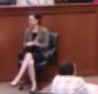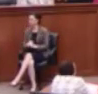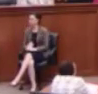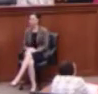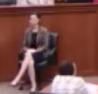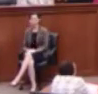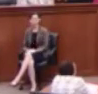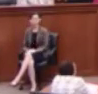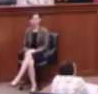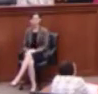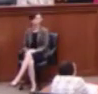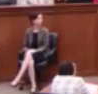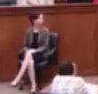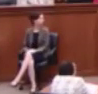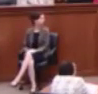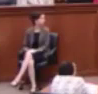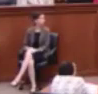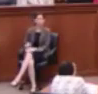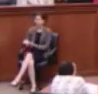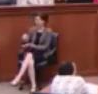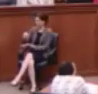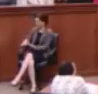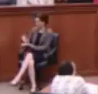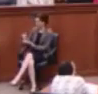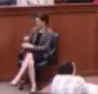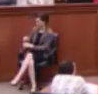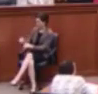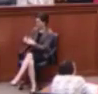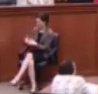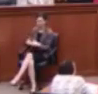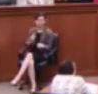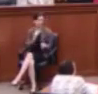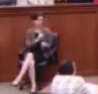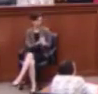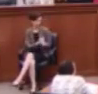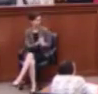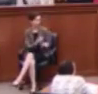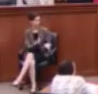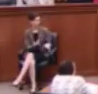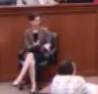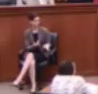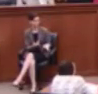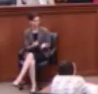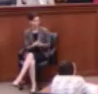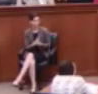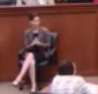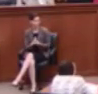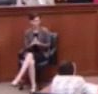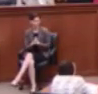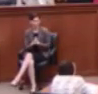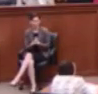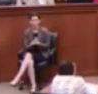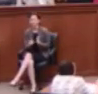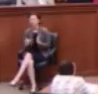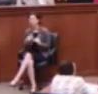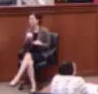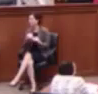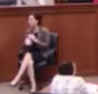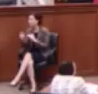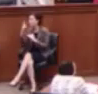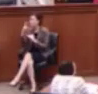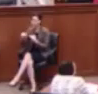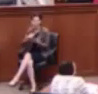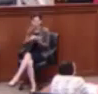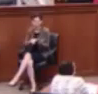Kathy, you mean after they graduate, there's no scholarships? Yes. Yeah. Yes. You know, they come in, they see these